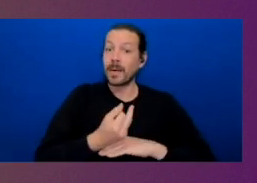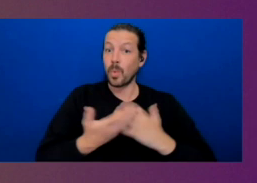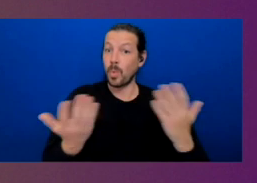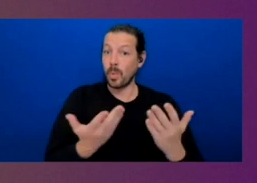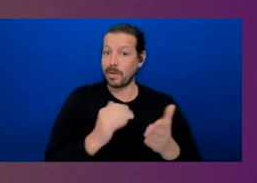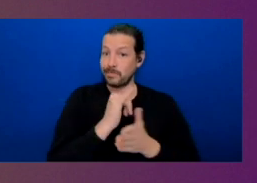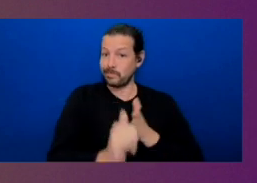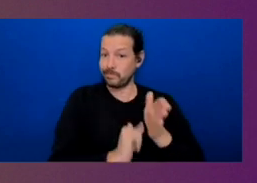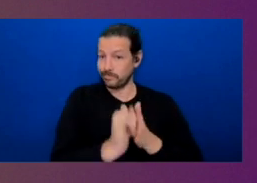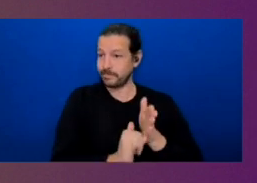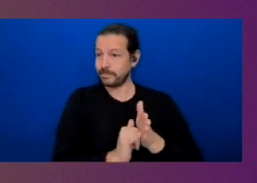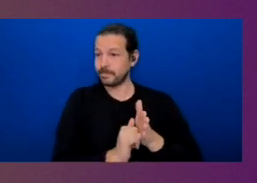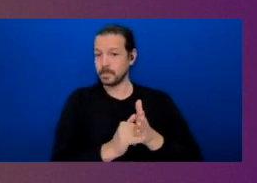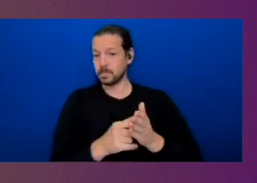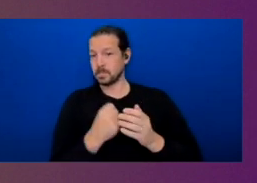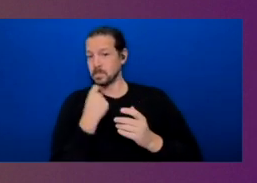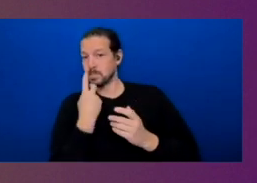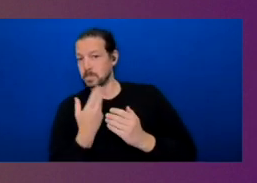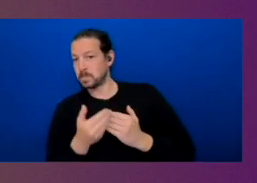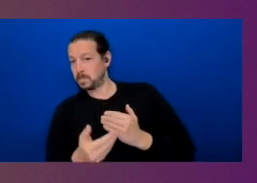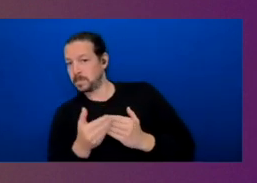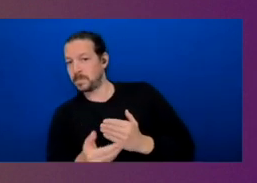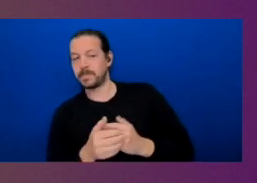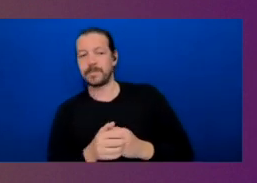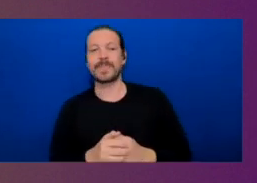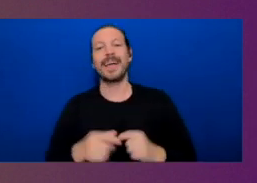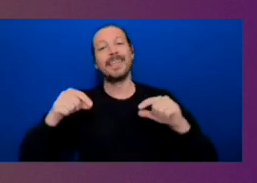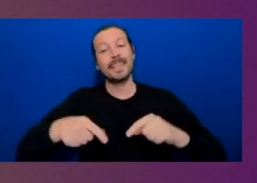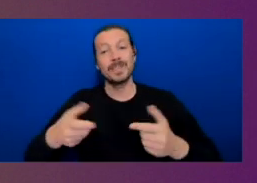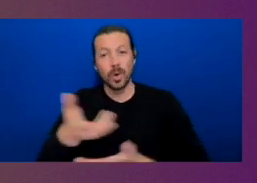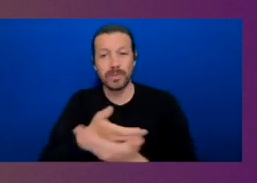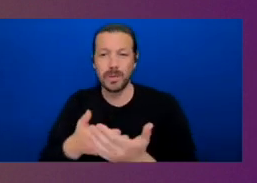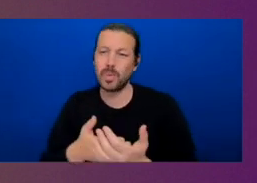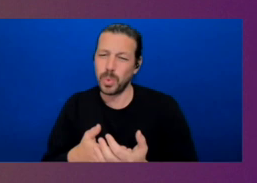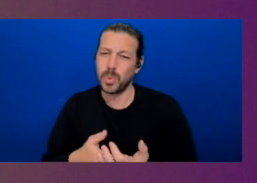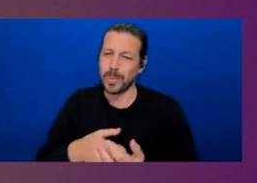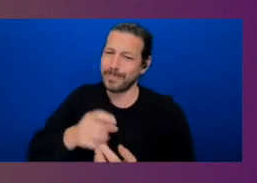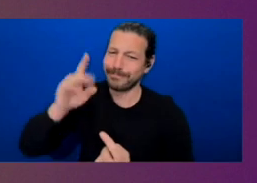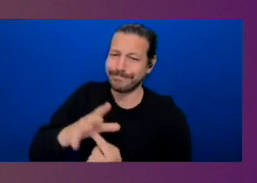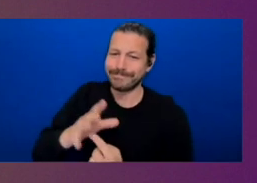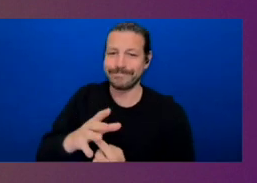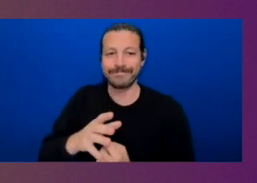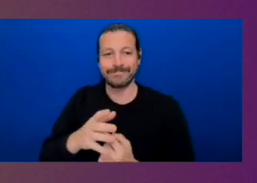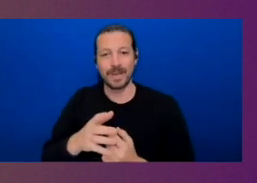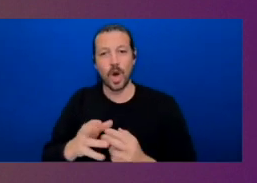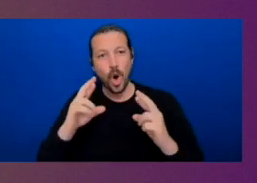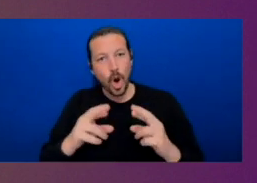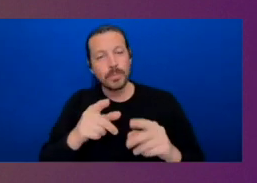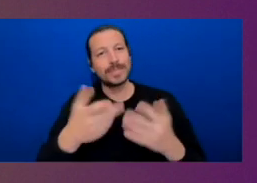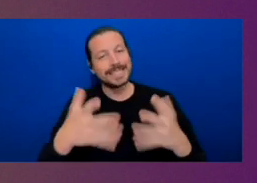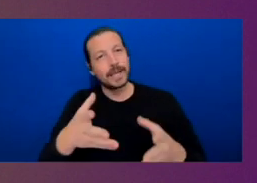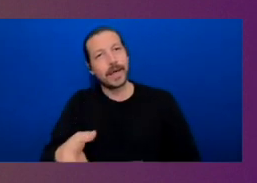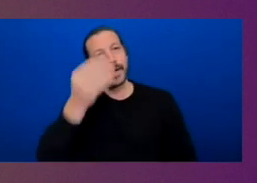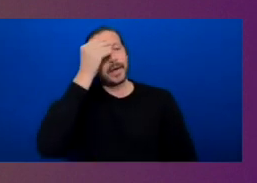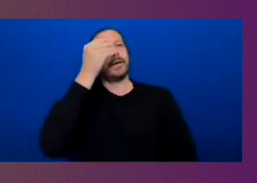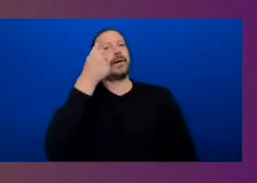the days coming. And this kind of conversation is vital. We really do hope that that you've learned something today that